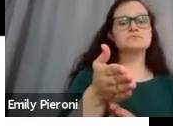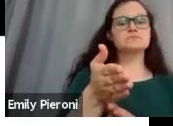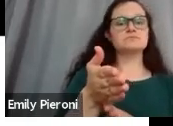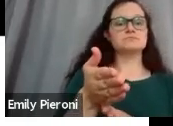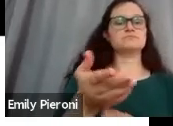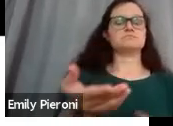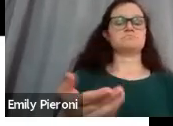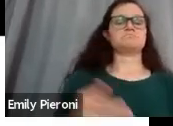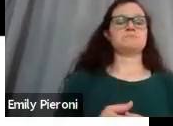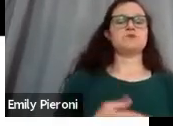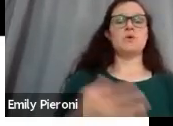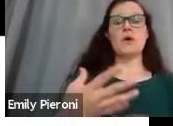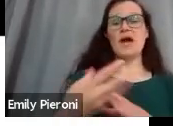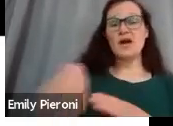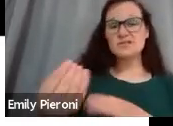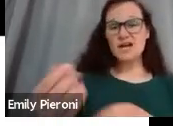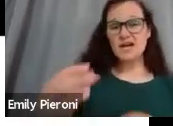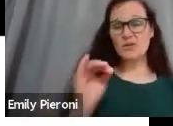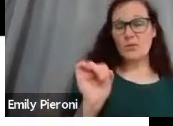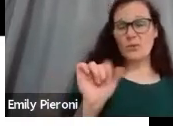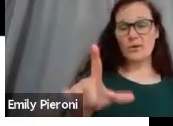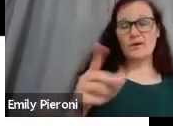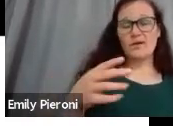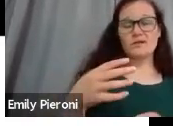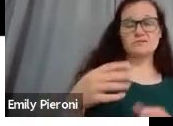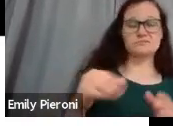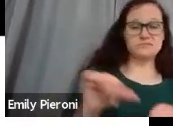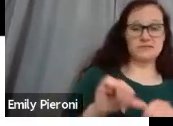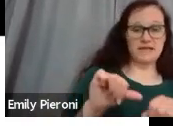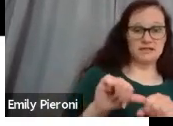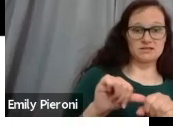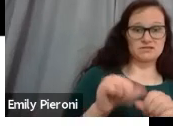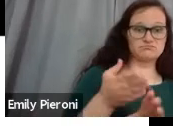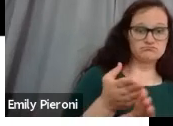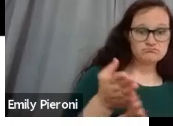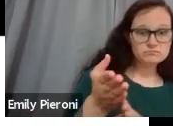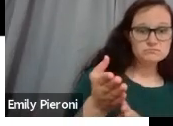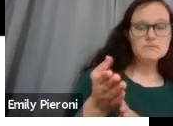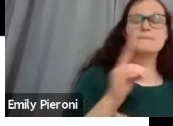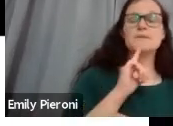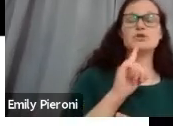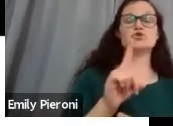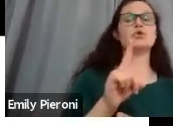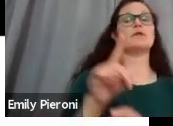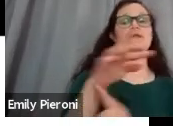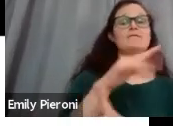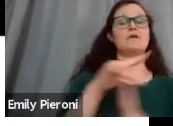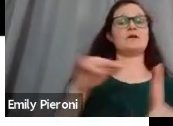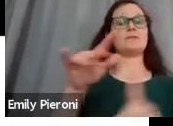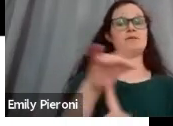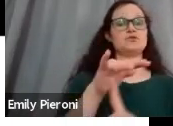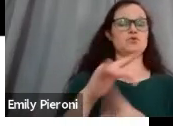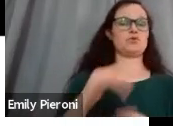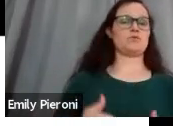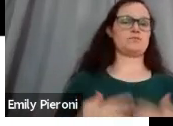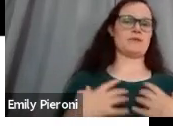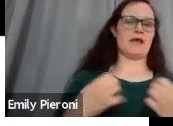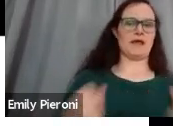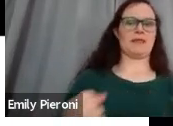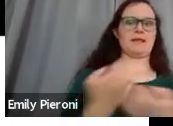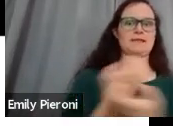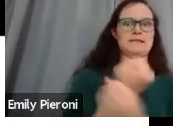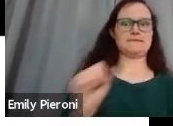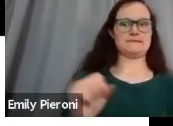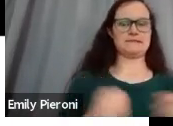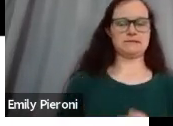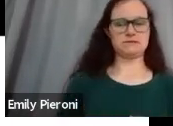gas sector, while maintaining public environmental health and safety. And so those are the two big issues,